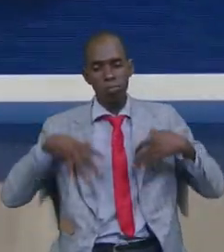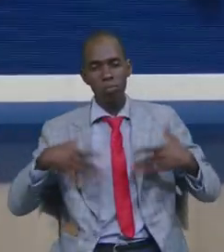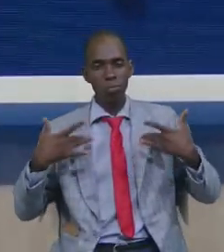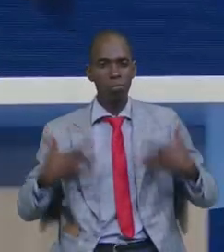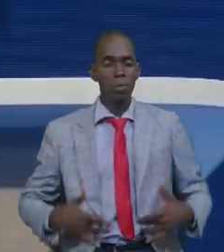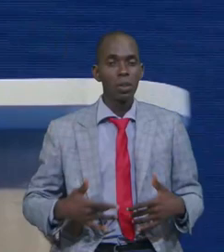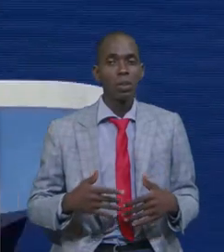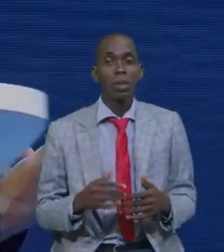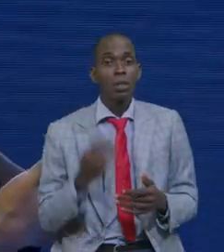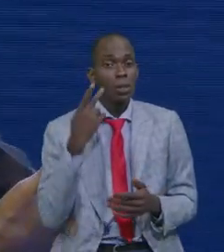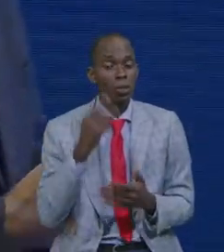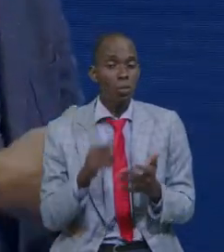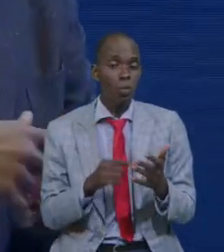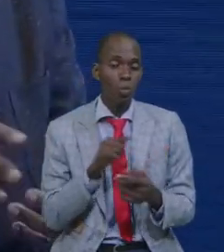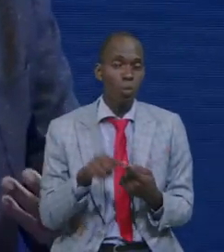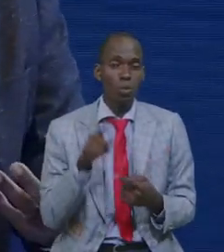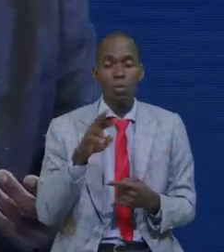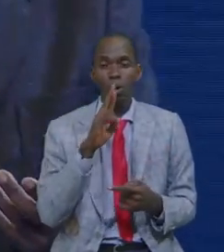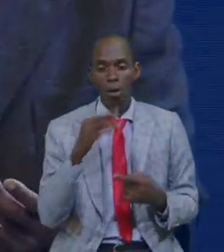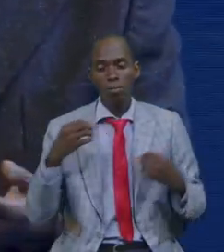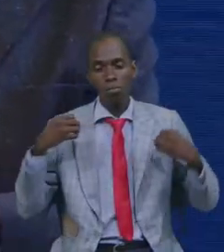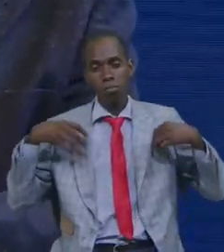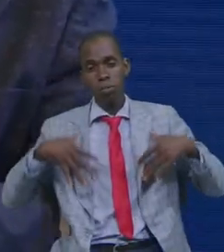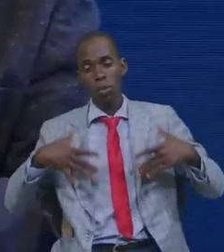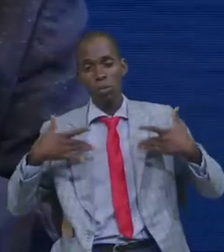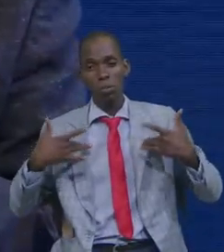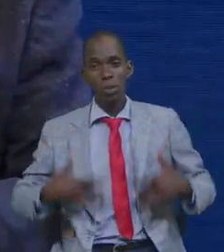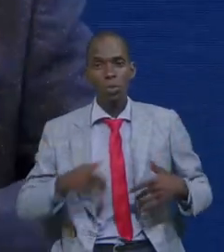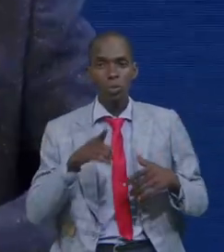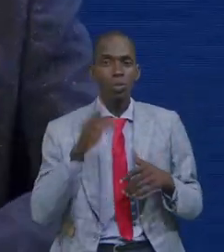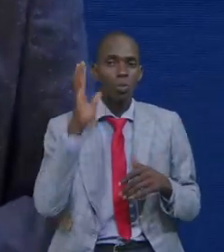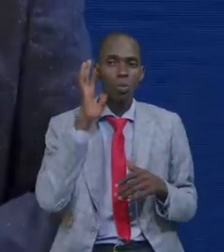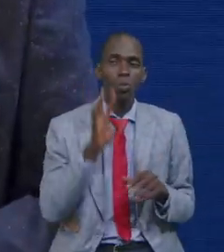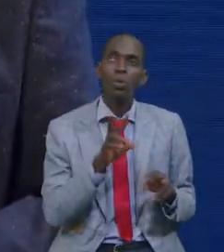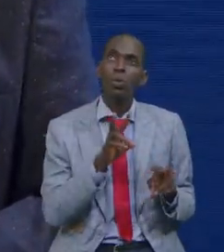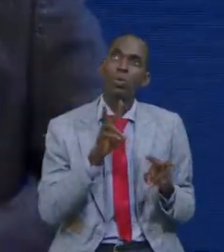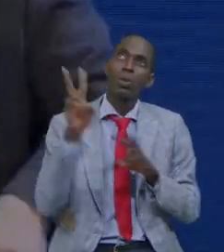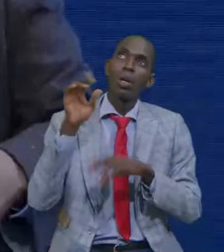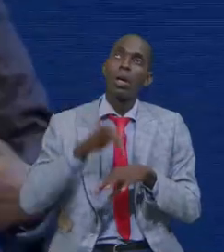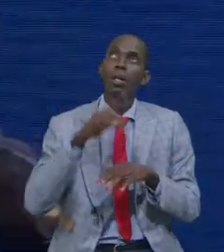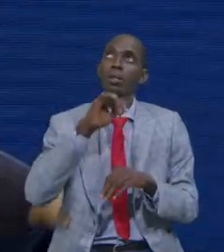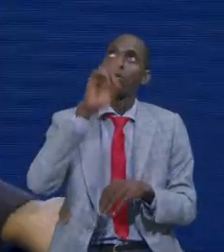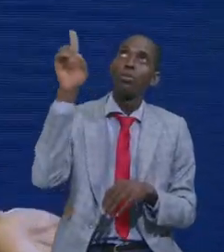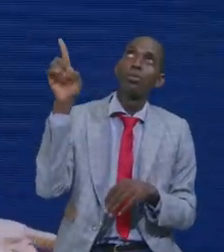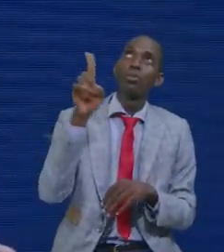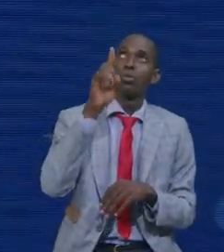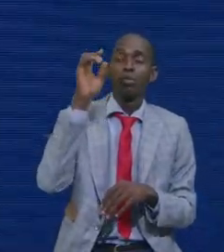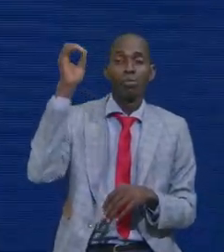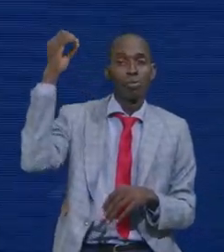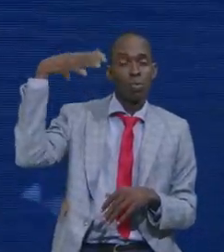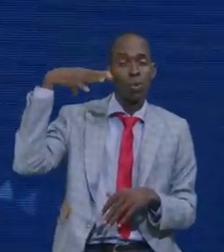know, when we're discouraged, we could look at the sun in the sky. Or we could look at